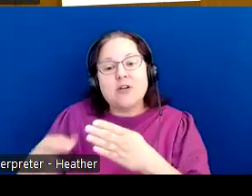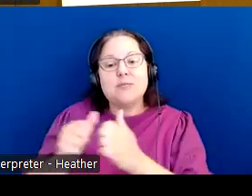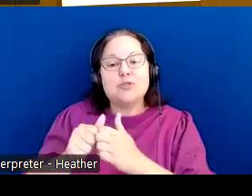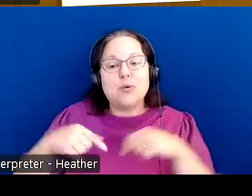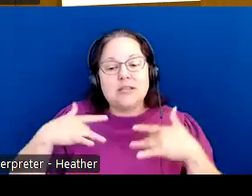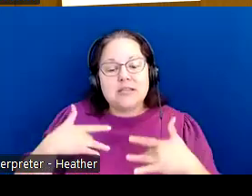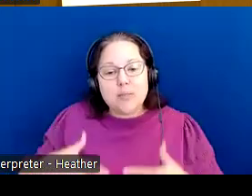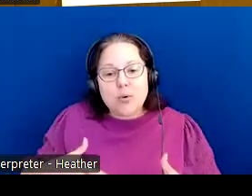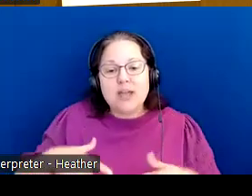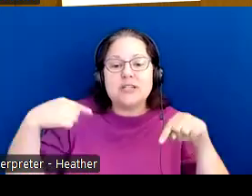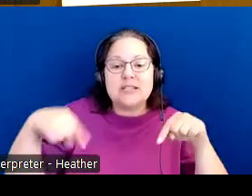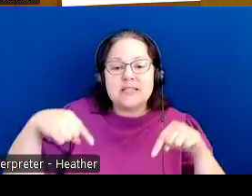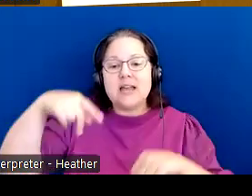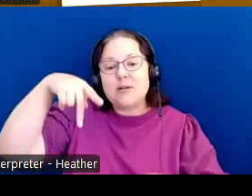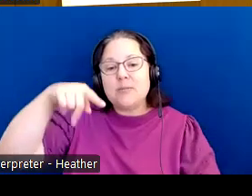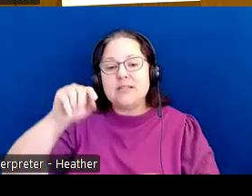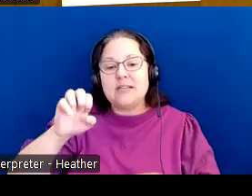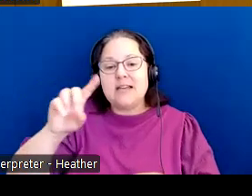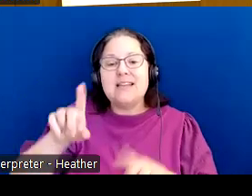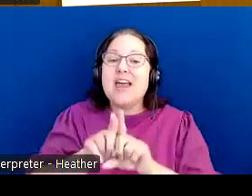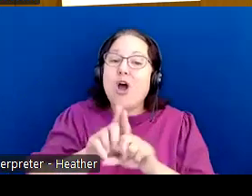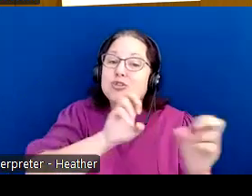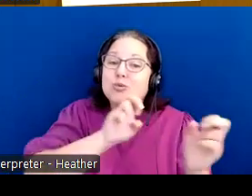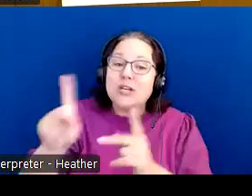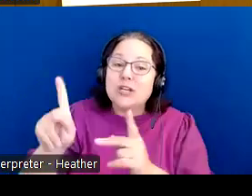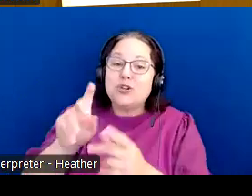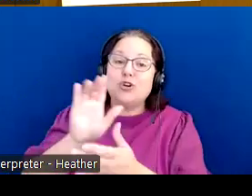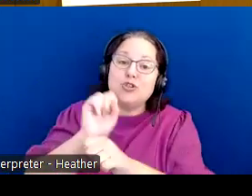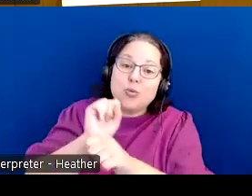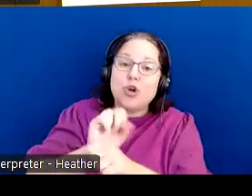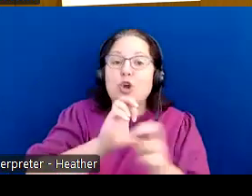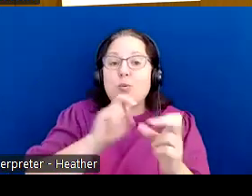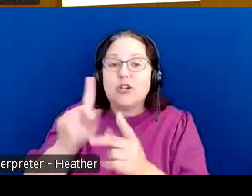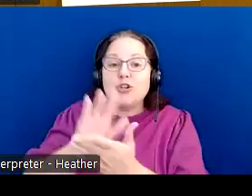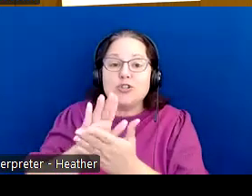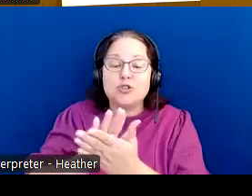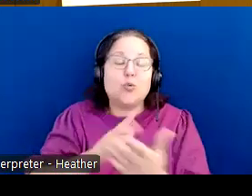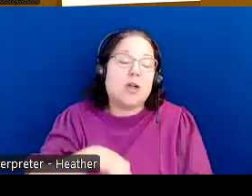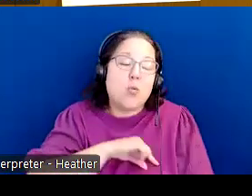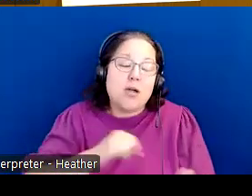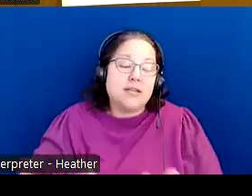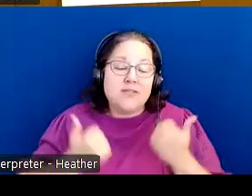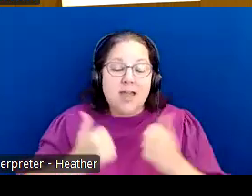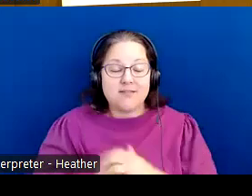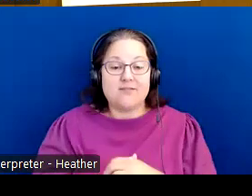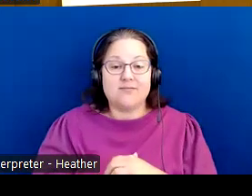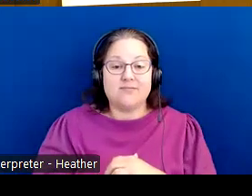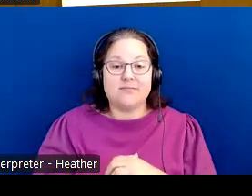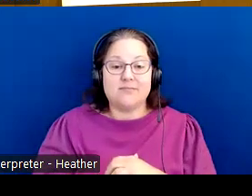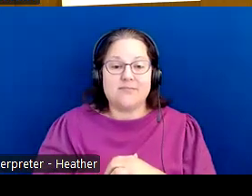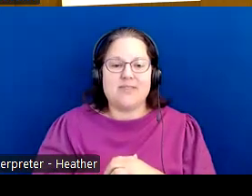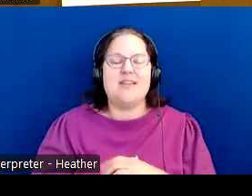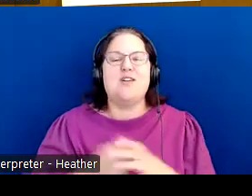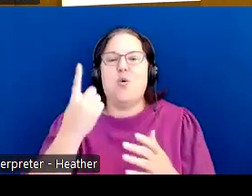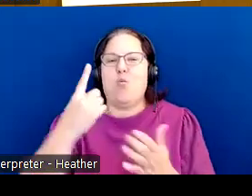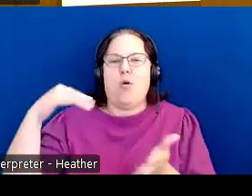anxiety, PTSD, and return to work or school and a good quality of life. So one study that